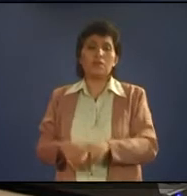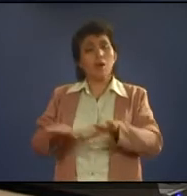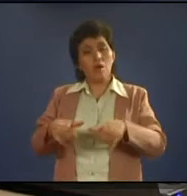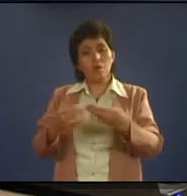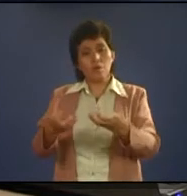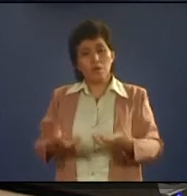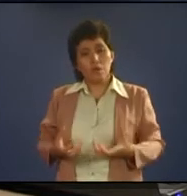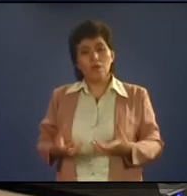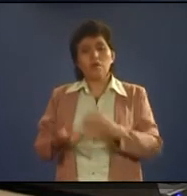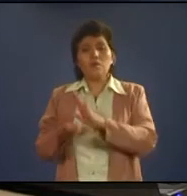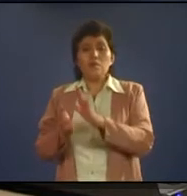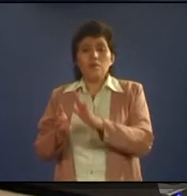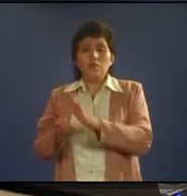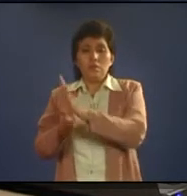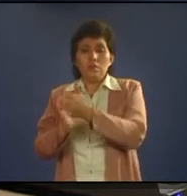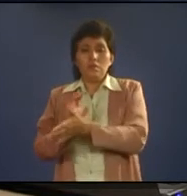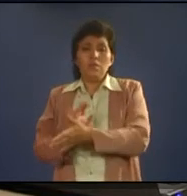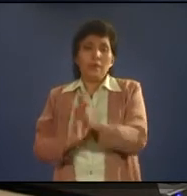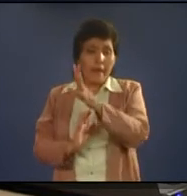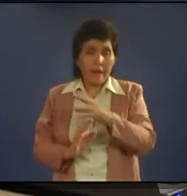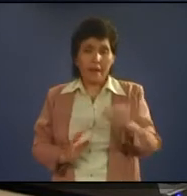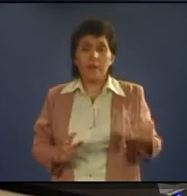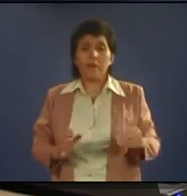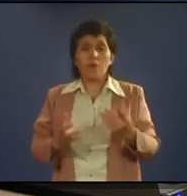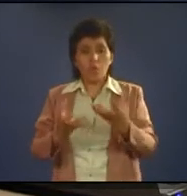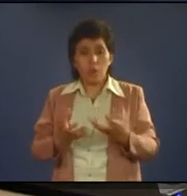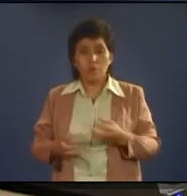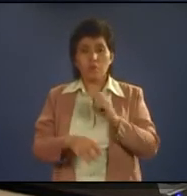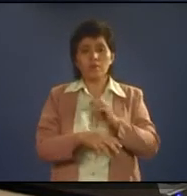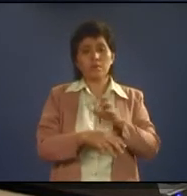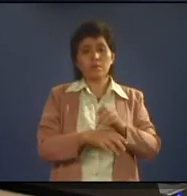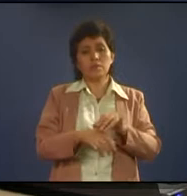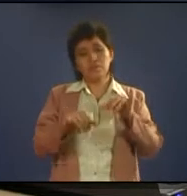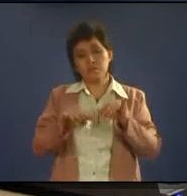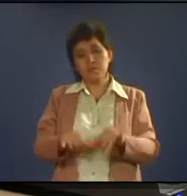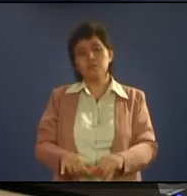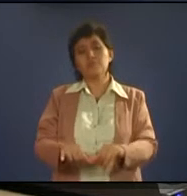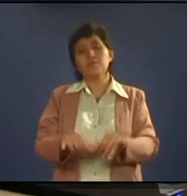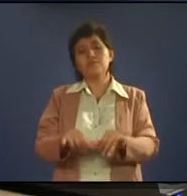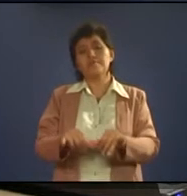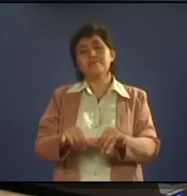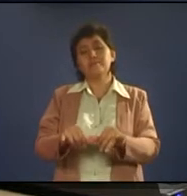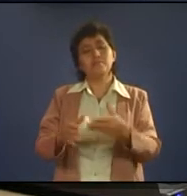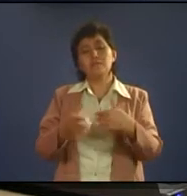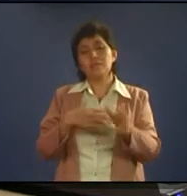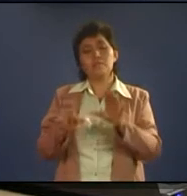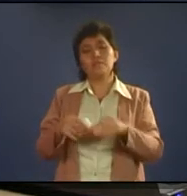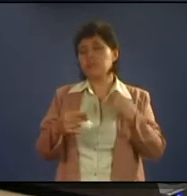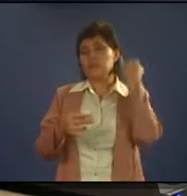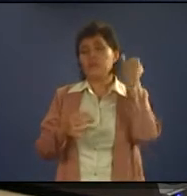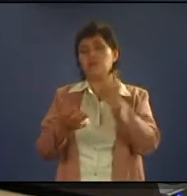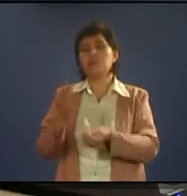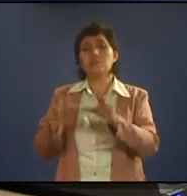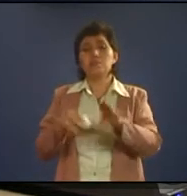that one advice is that you just nod your head when people just say anything. That's when they are happiest